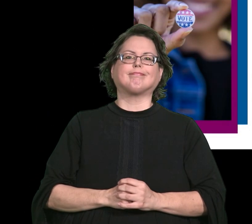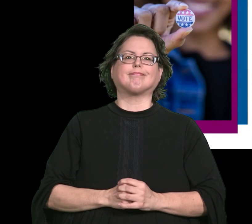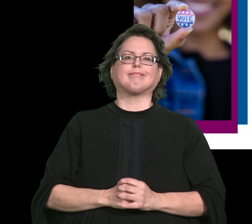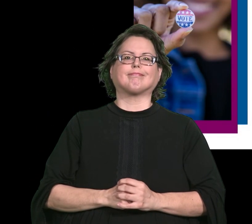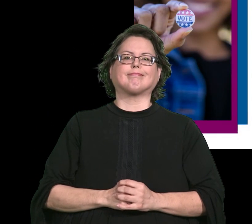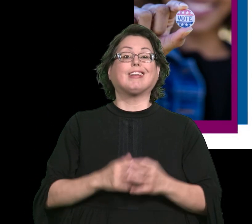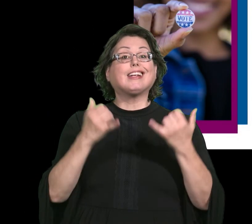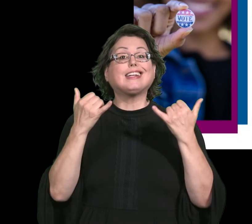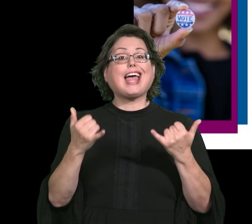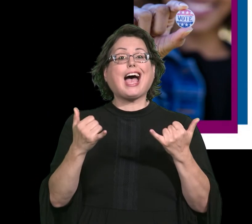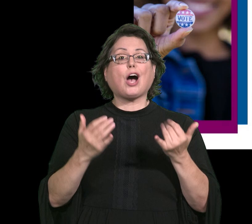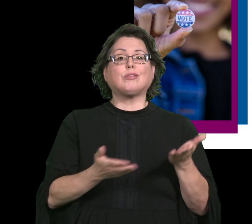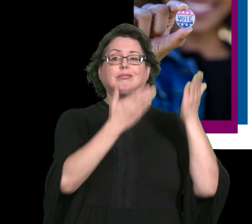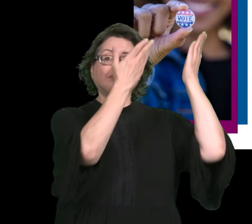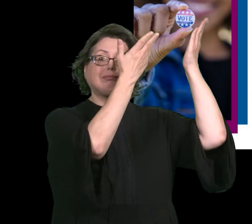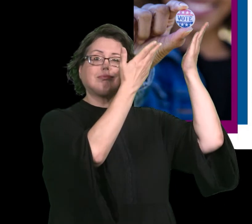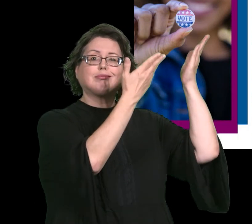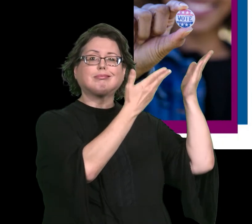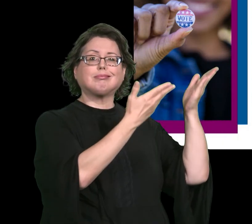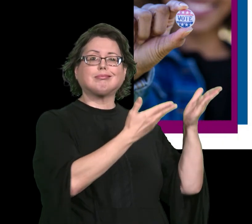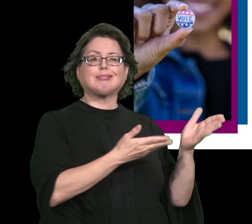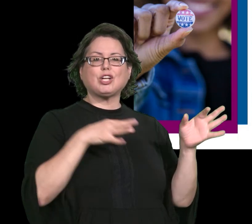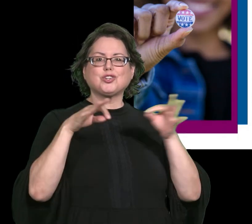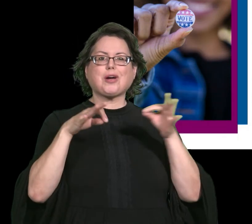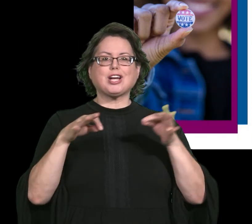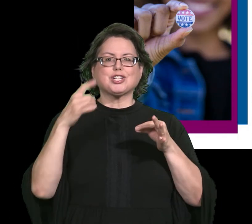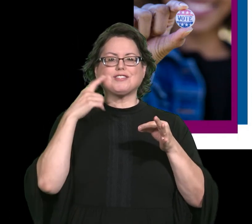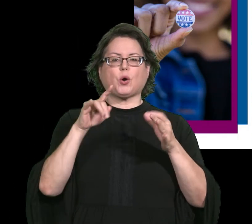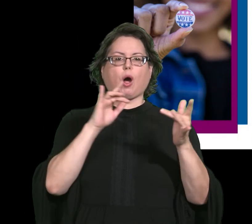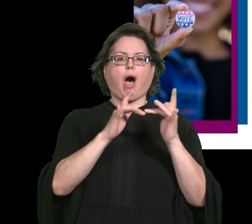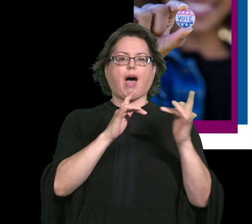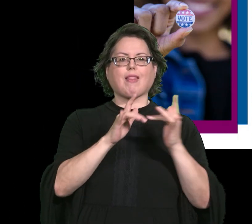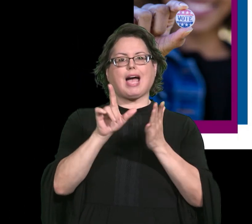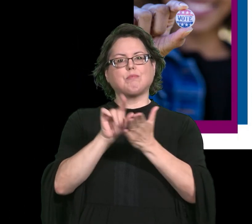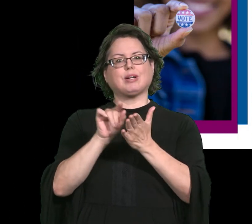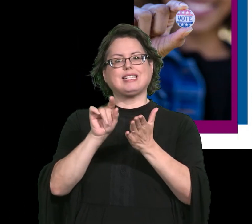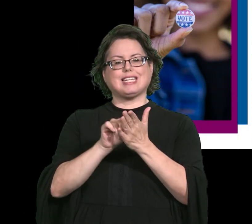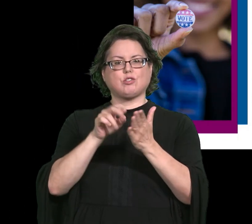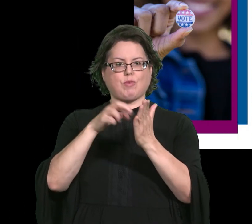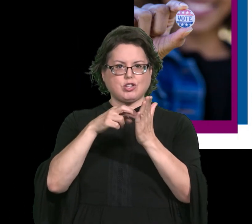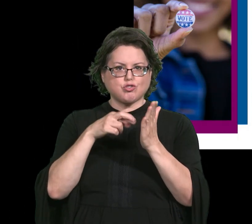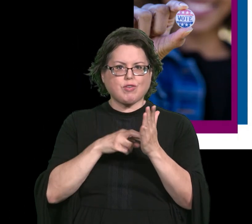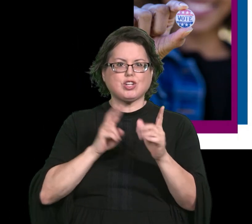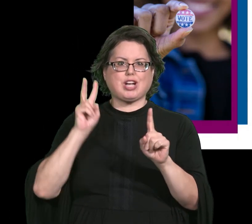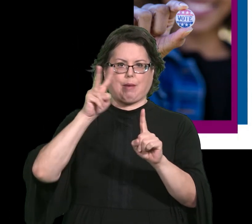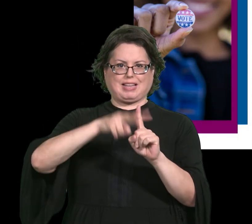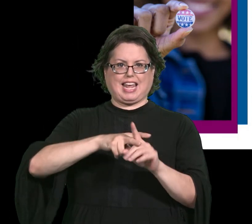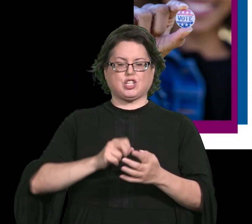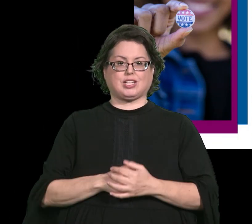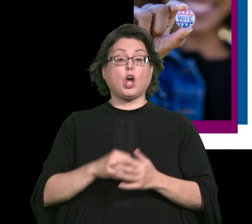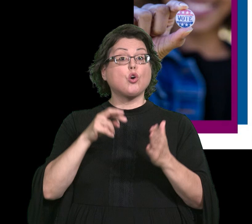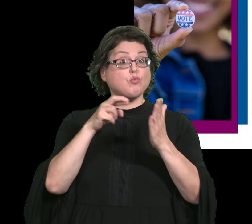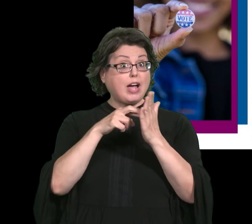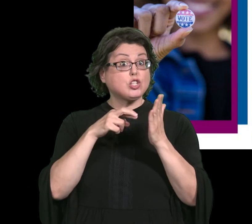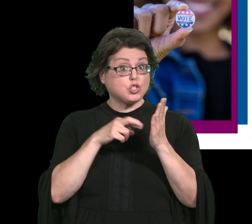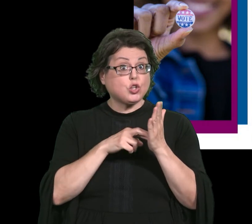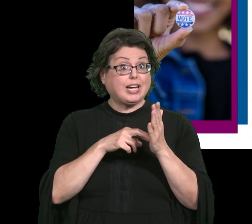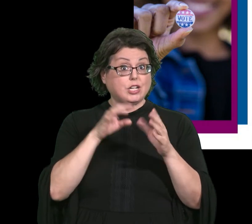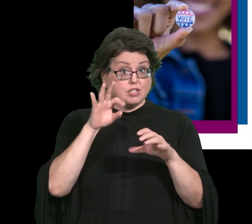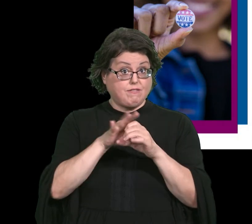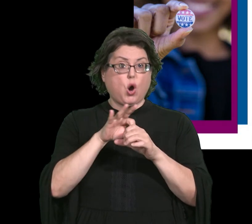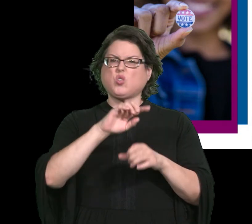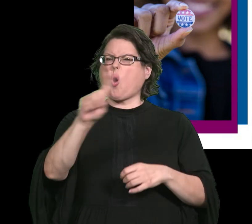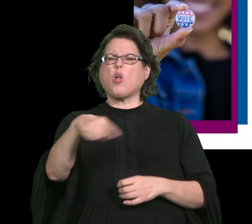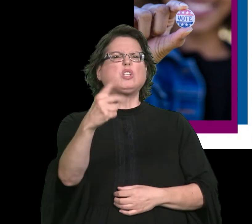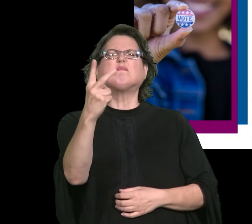Now here are line-by-line instructions for an online or printed voter registration application. Registering to vote only takes about 2